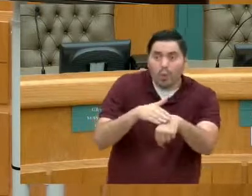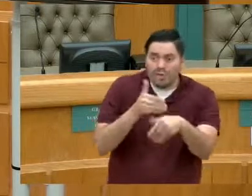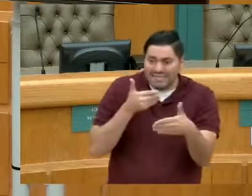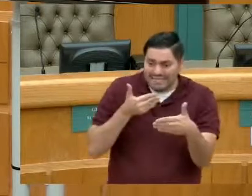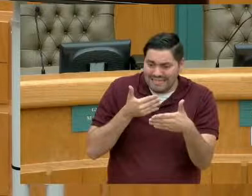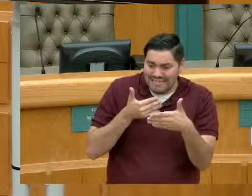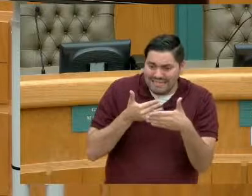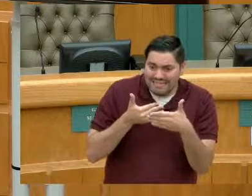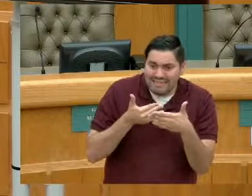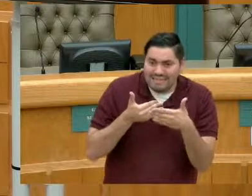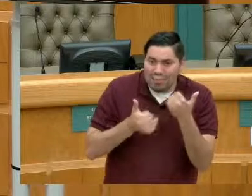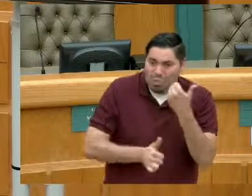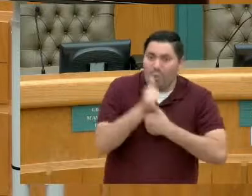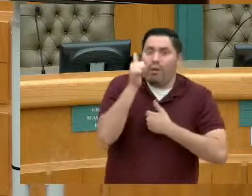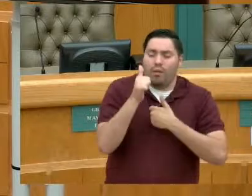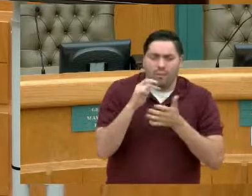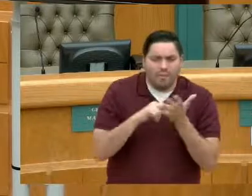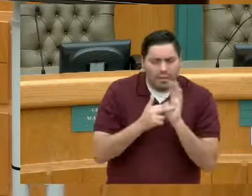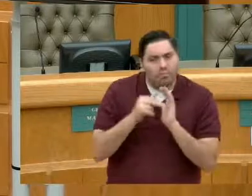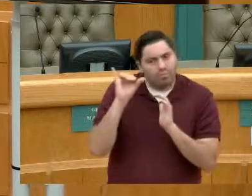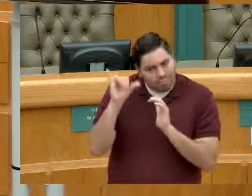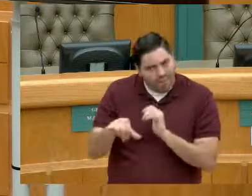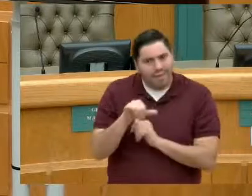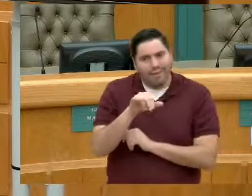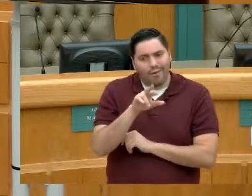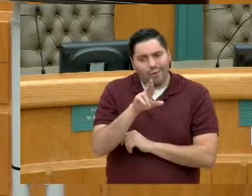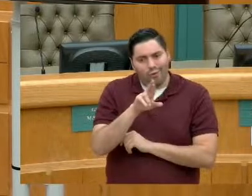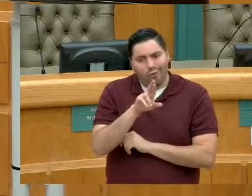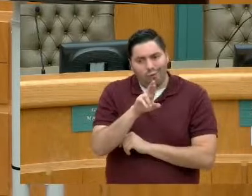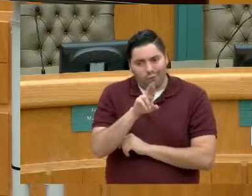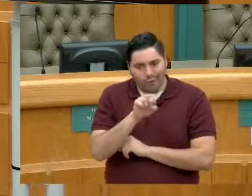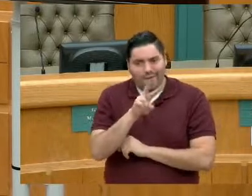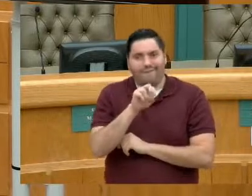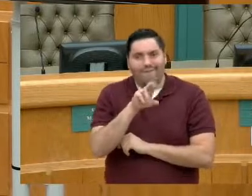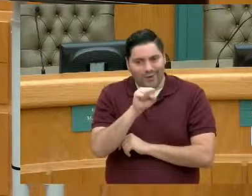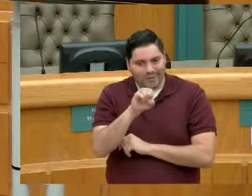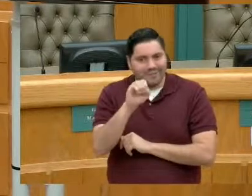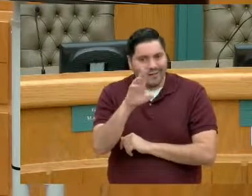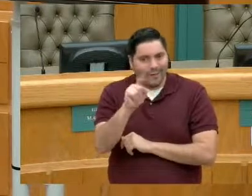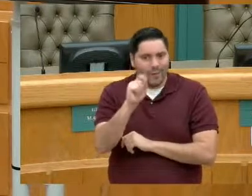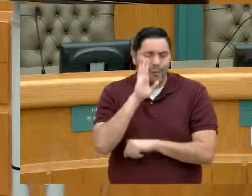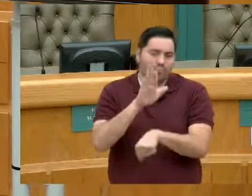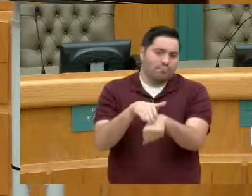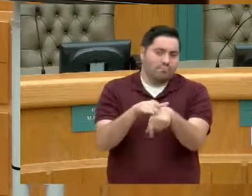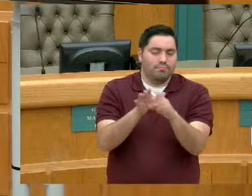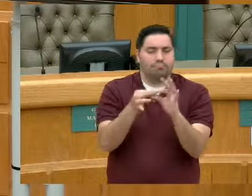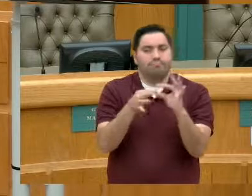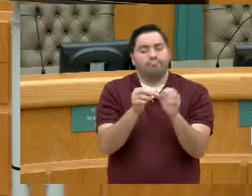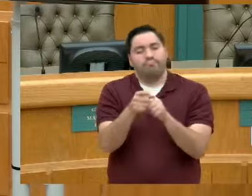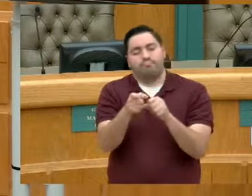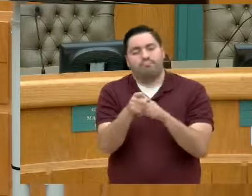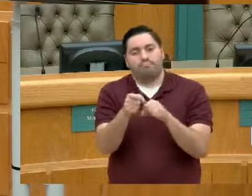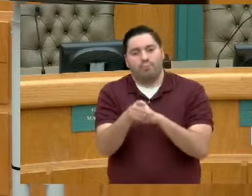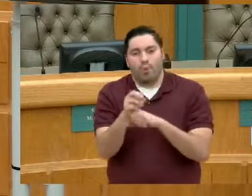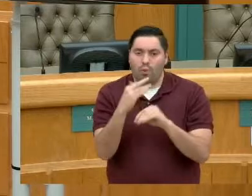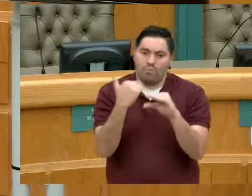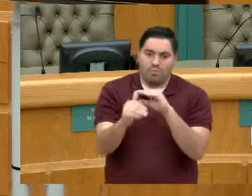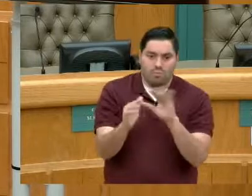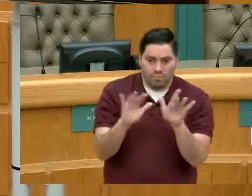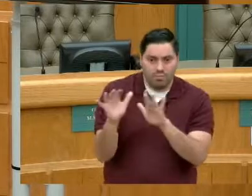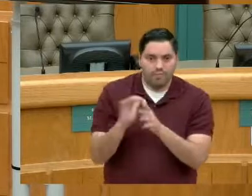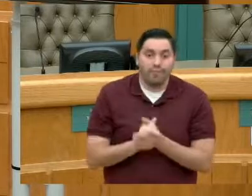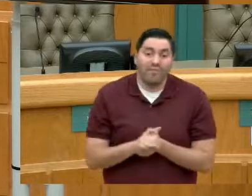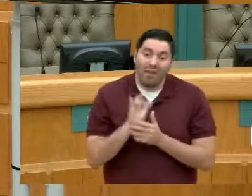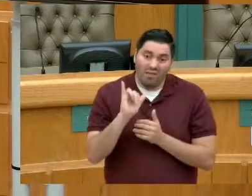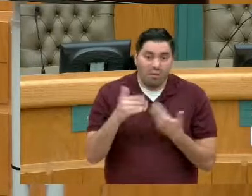threats to health and safety, as well as receive informational notifications. I think that this is a very